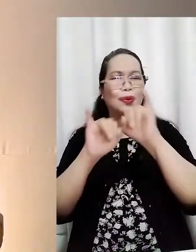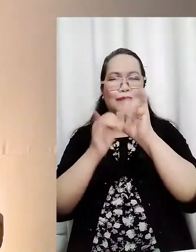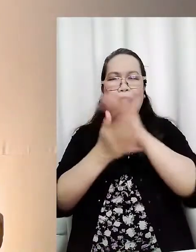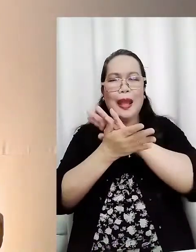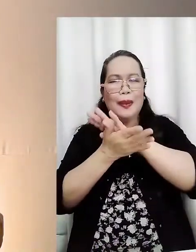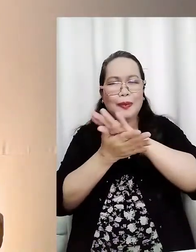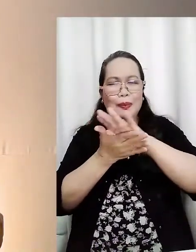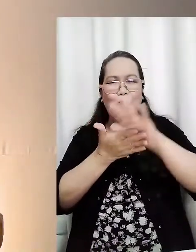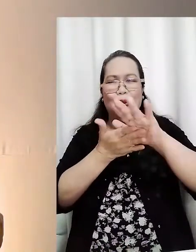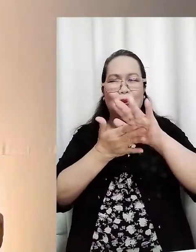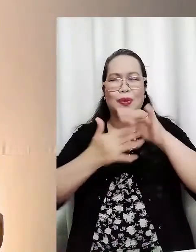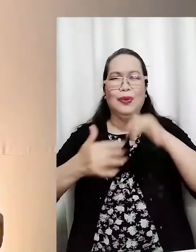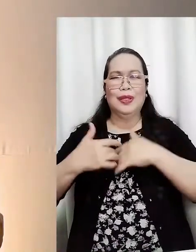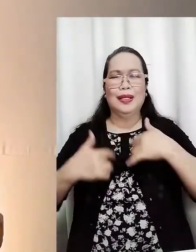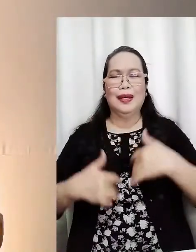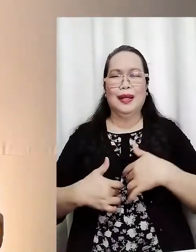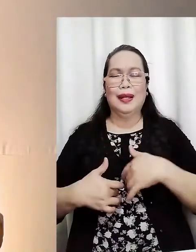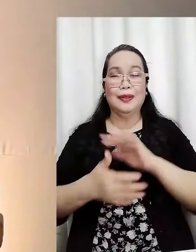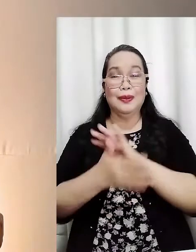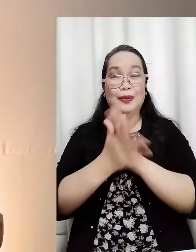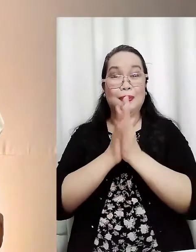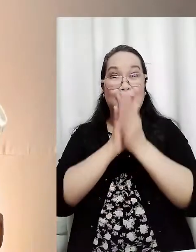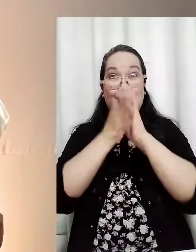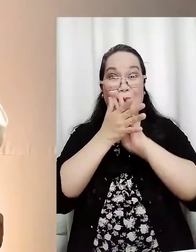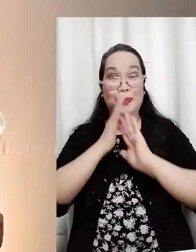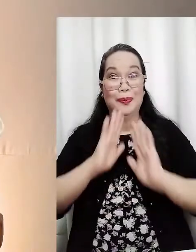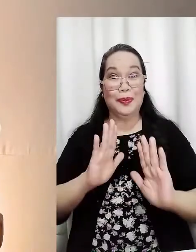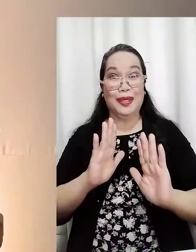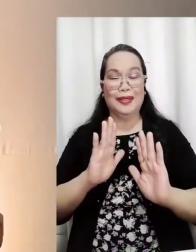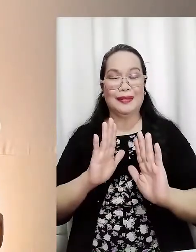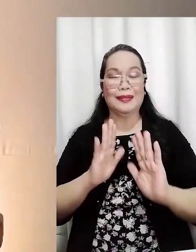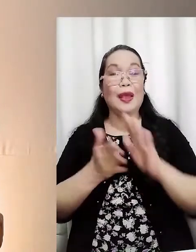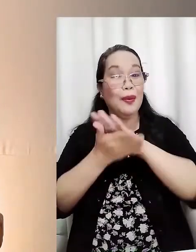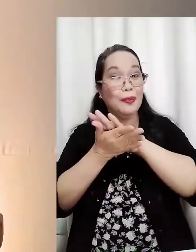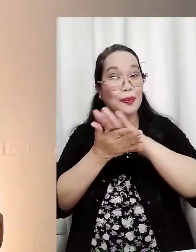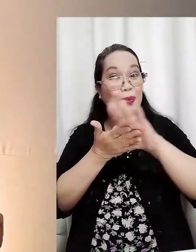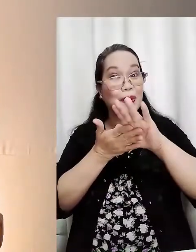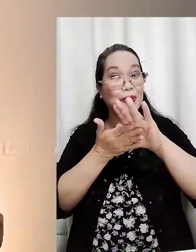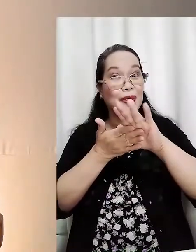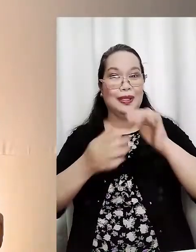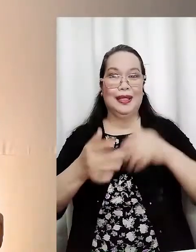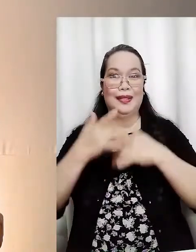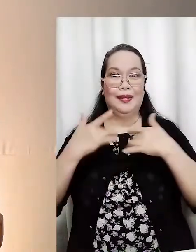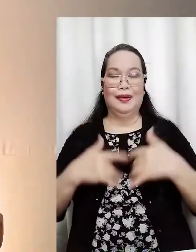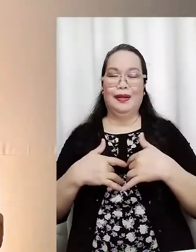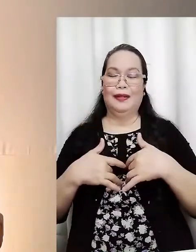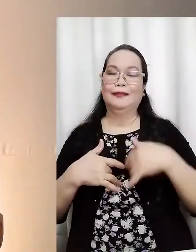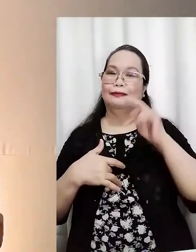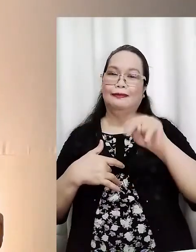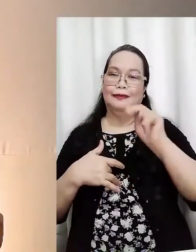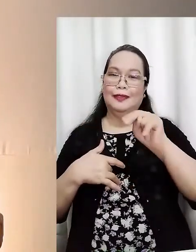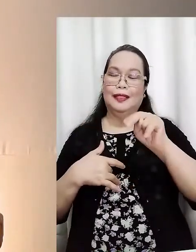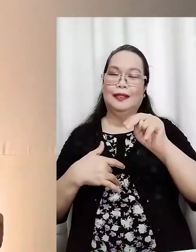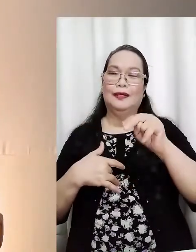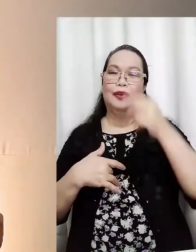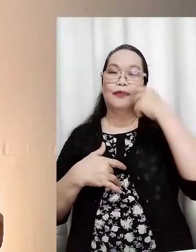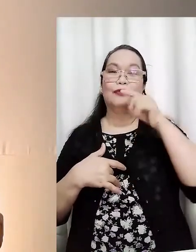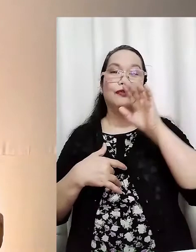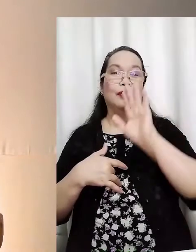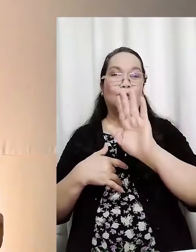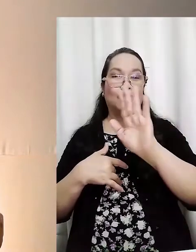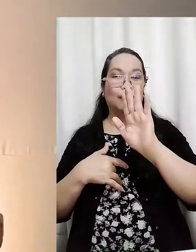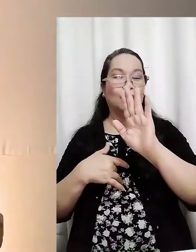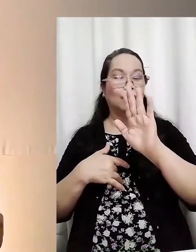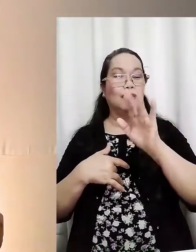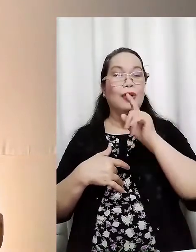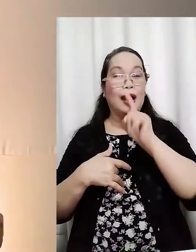ng peacemaker. Purity in heart is needed for being a